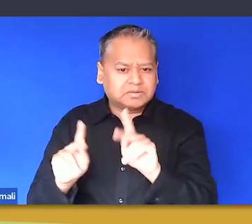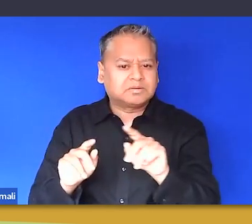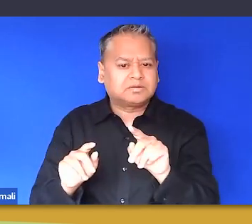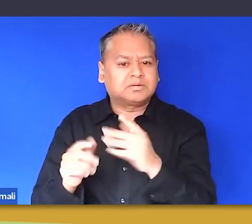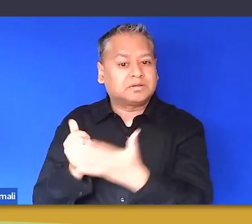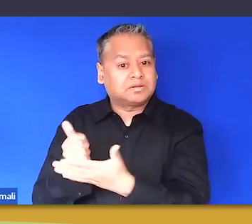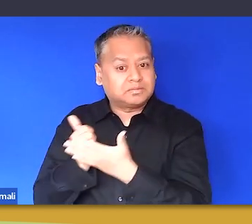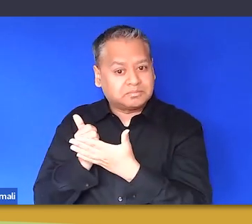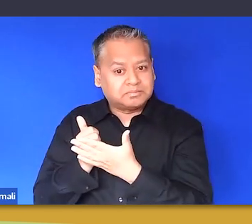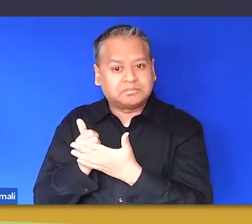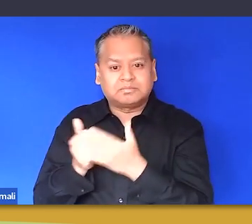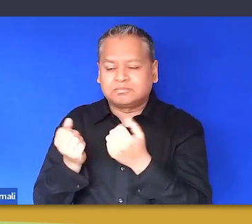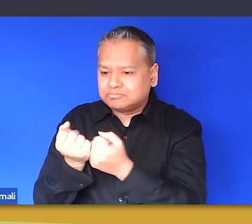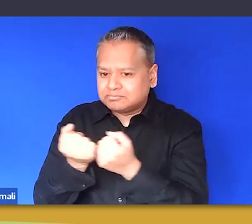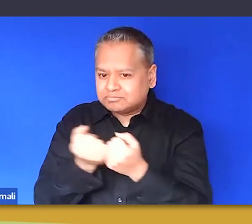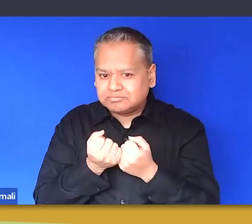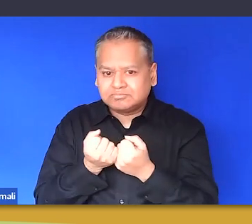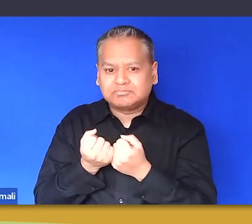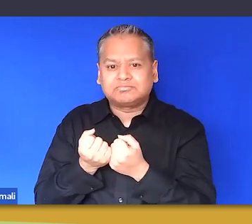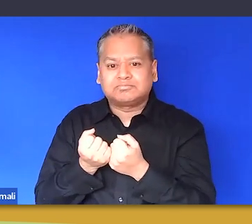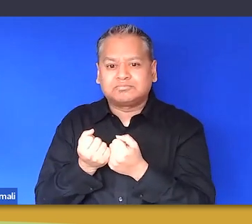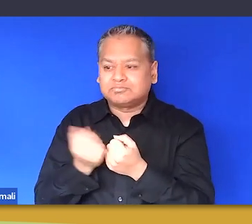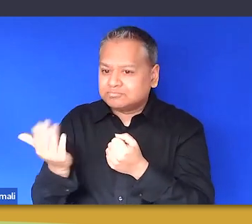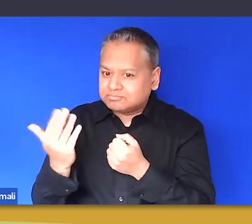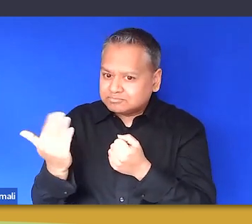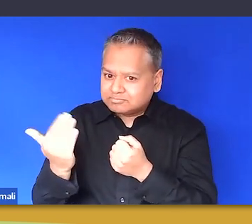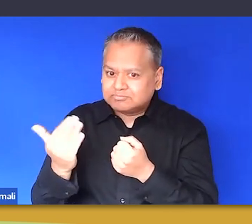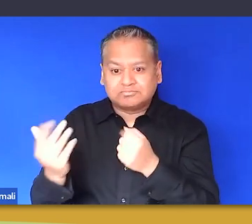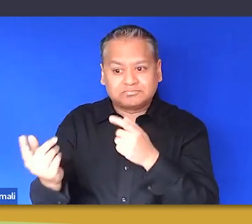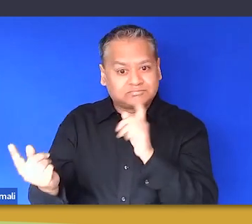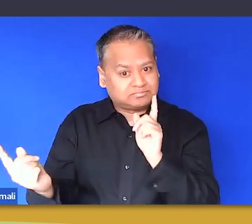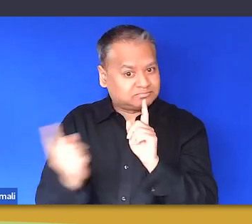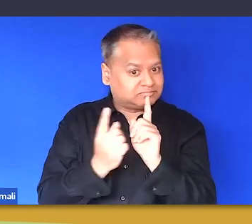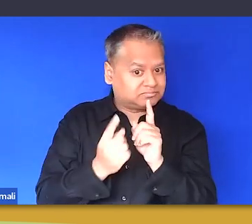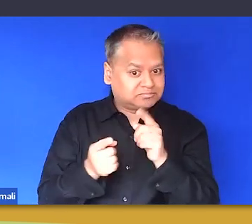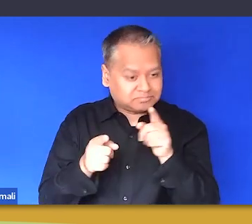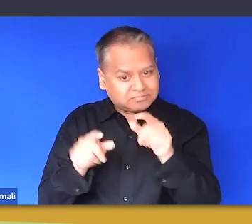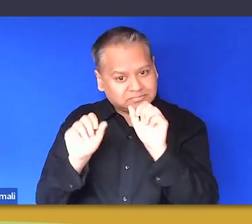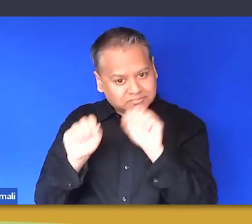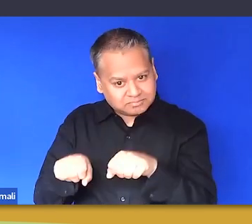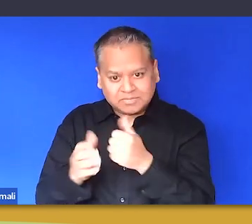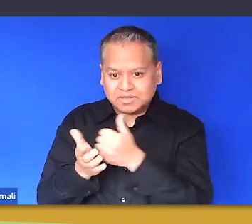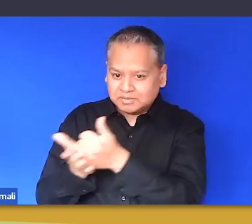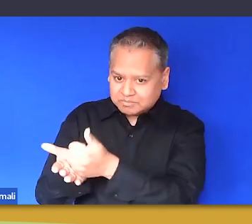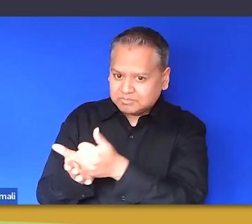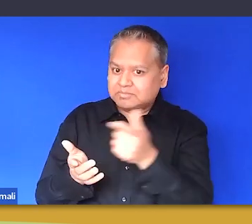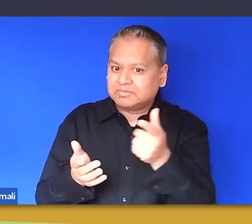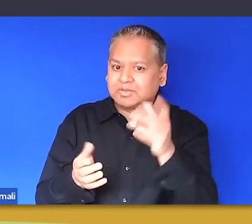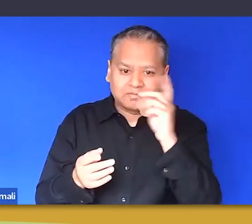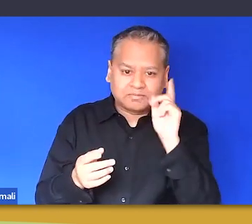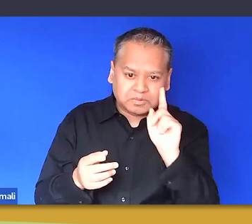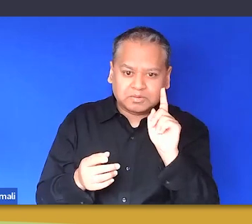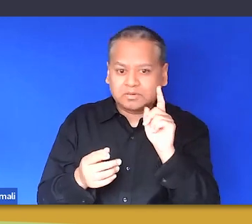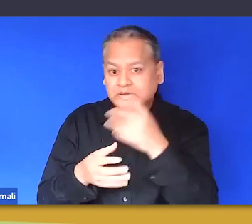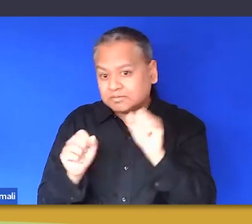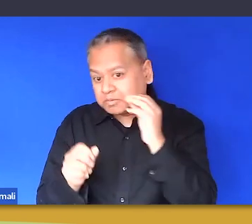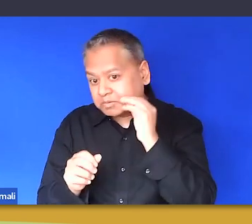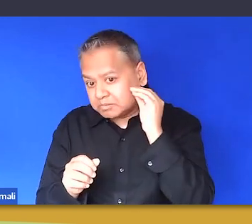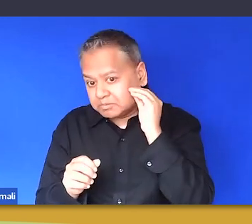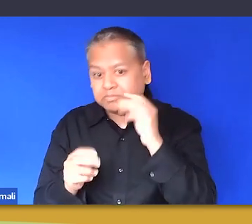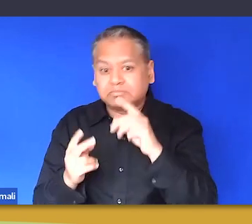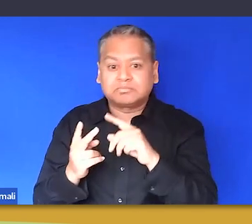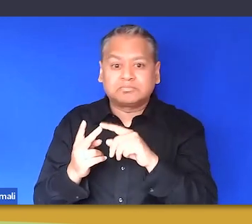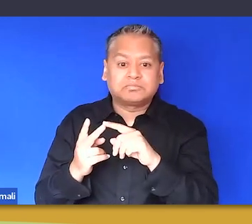my community to help everyone access safe supply, treatment beds, detox, crisis intervention, dignified medical treatment